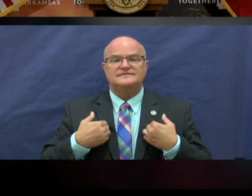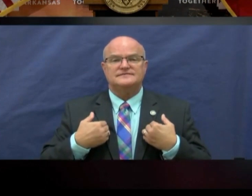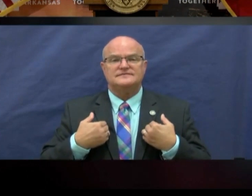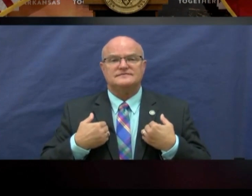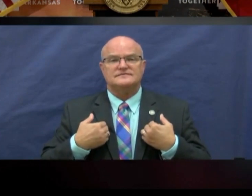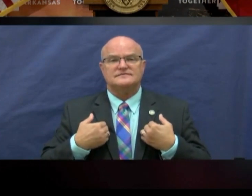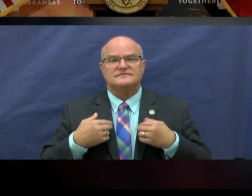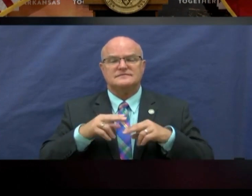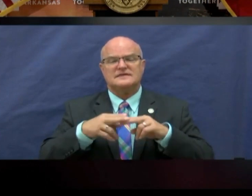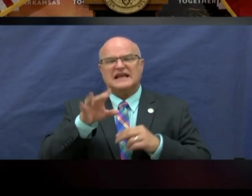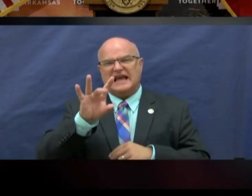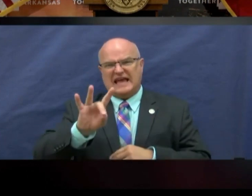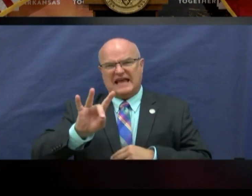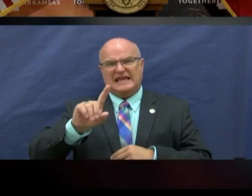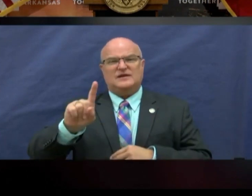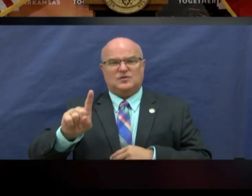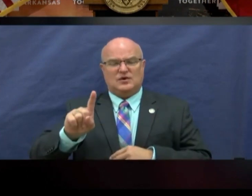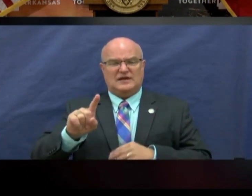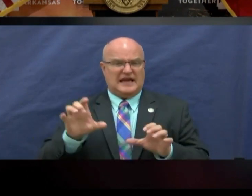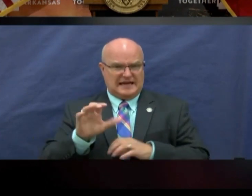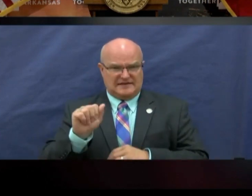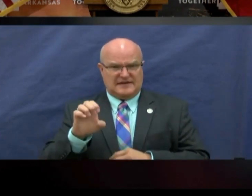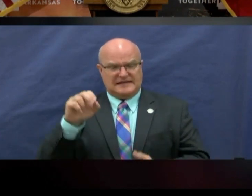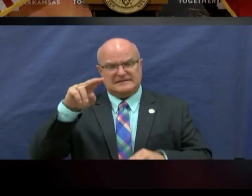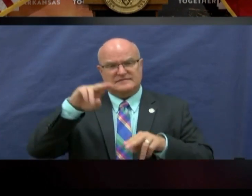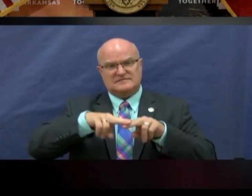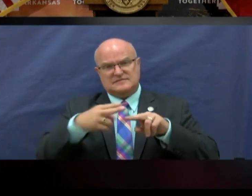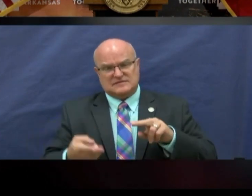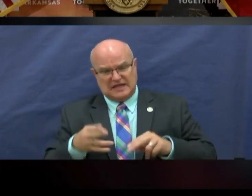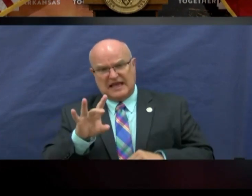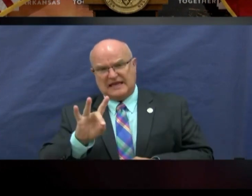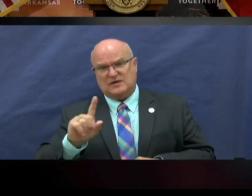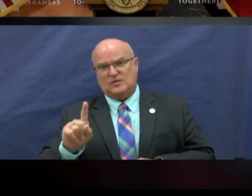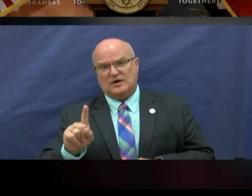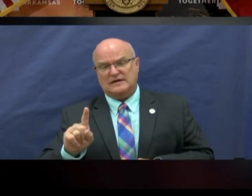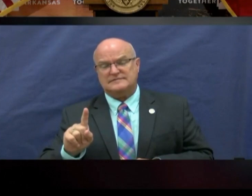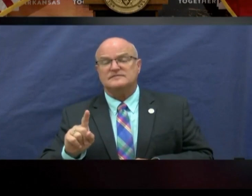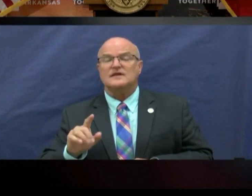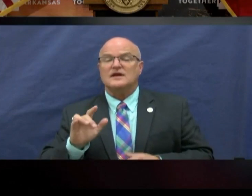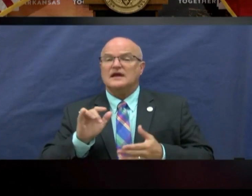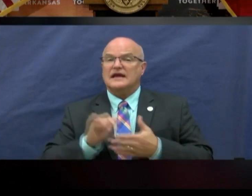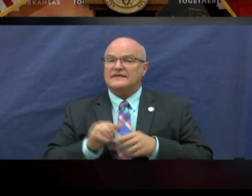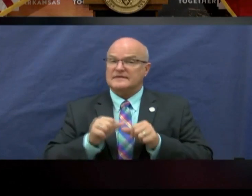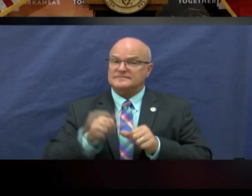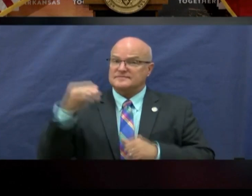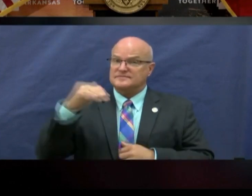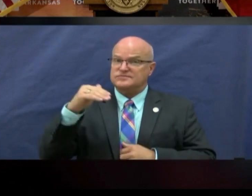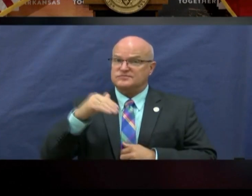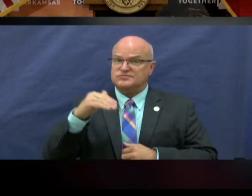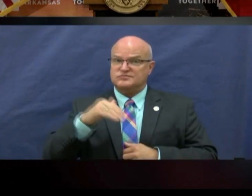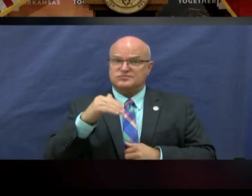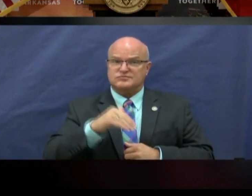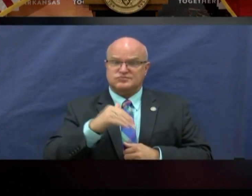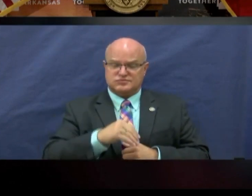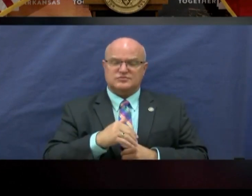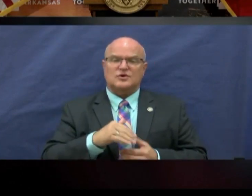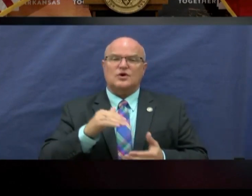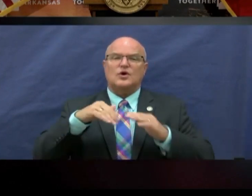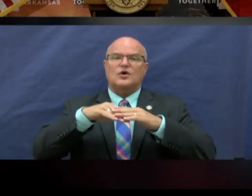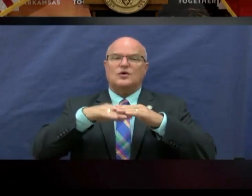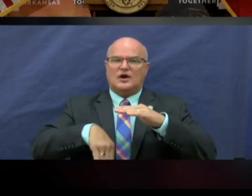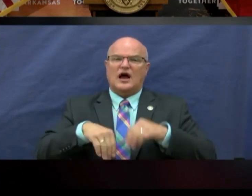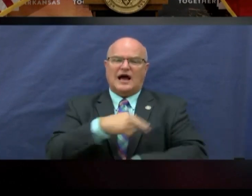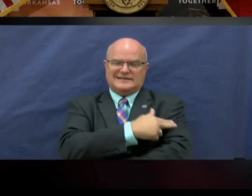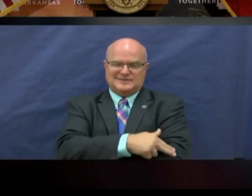a decrease of 81 active cases in Arkansas. That ultimately, if they keep going down, will lead to reduction in